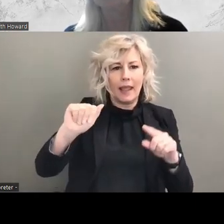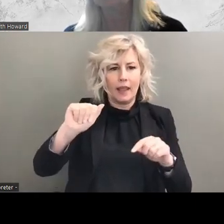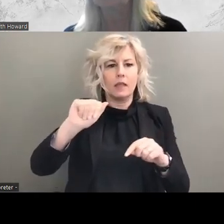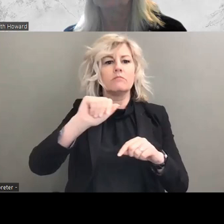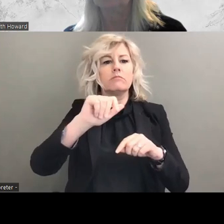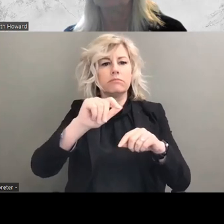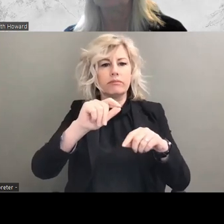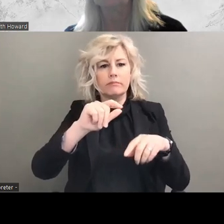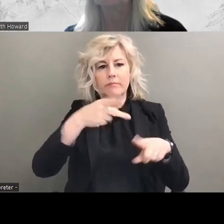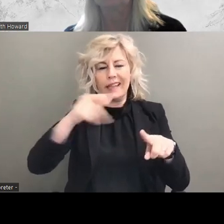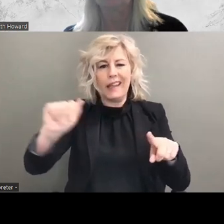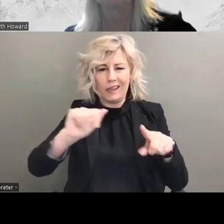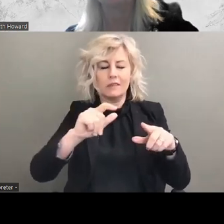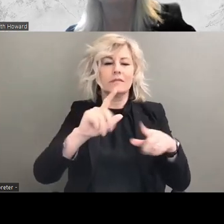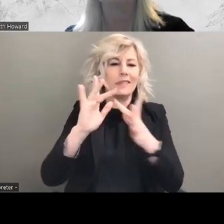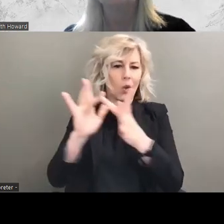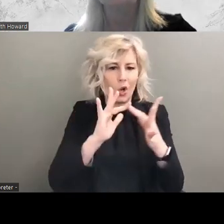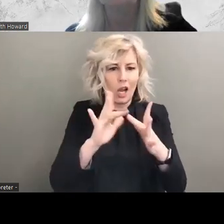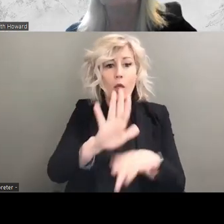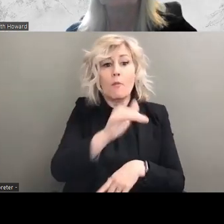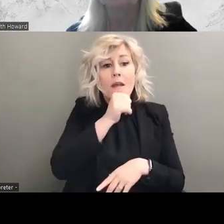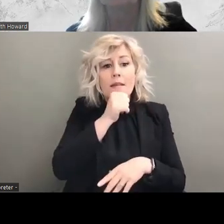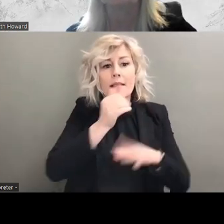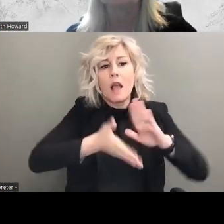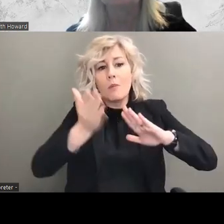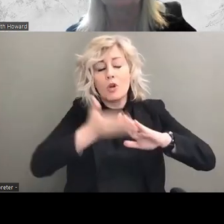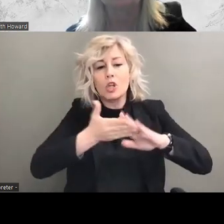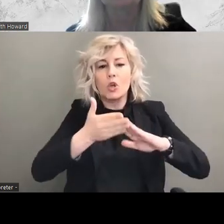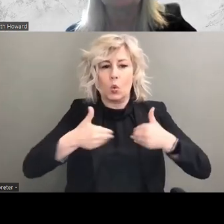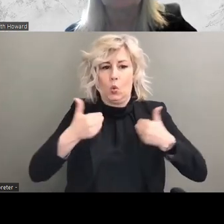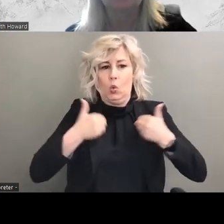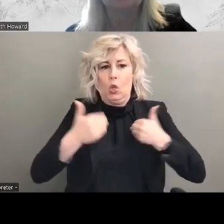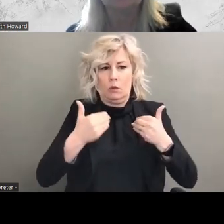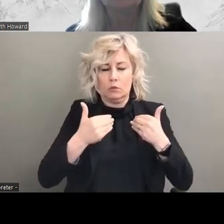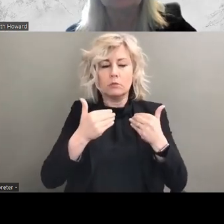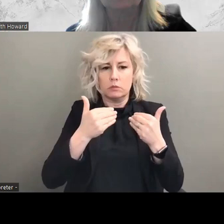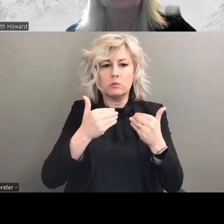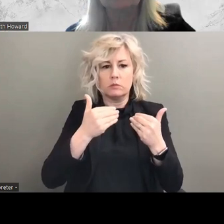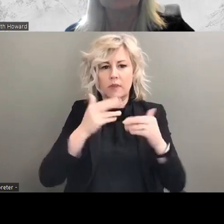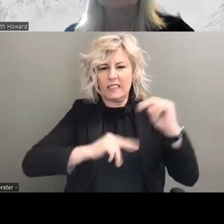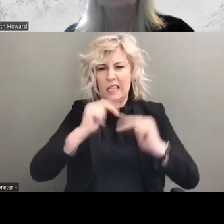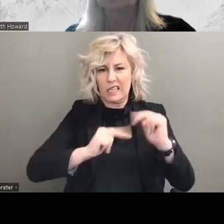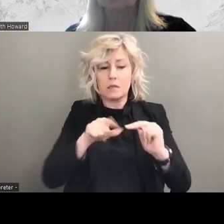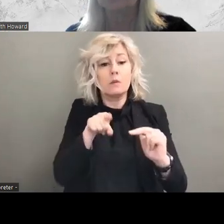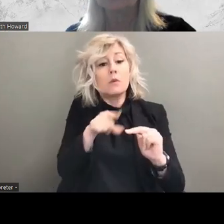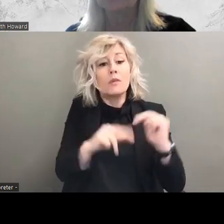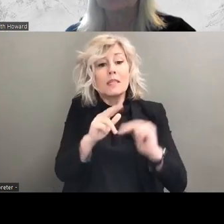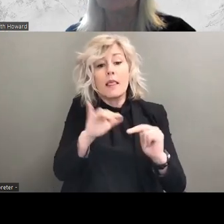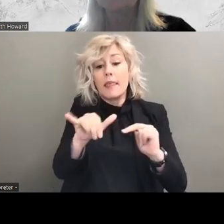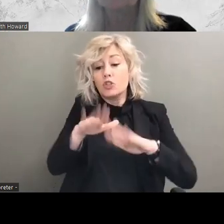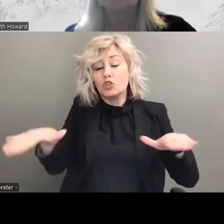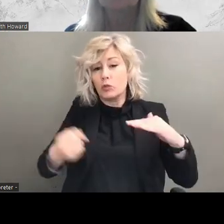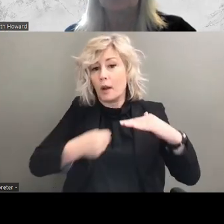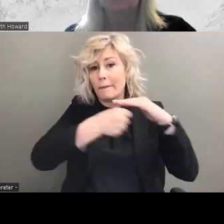their monitoring of privately operated youth residential facilities. And these are facilities that children are placed